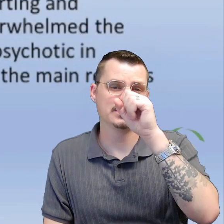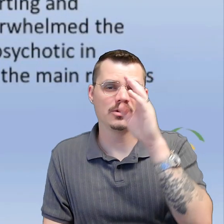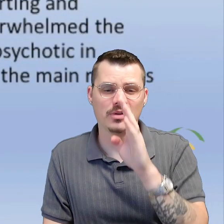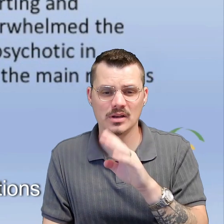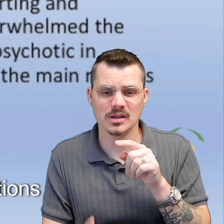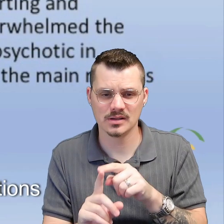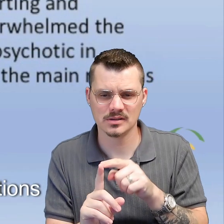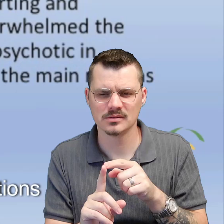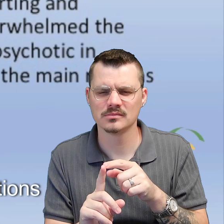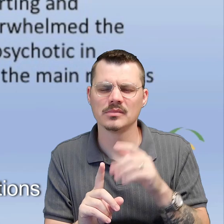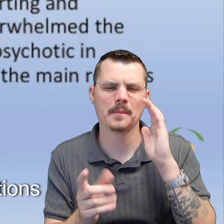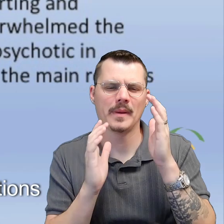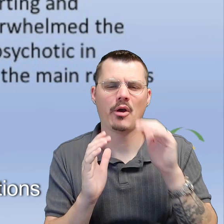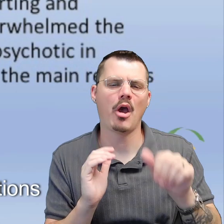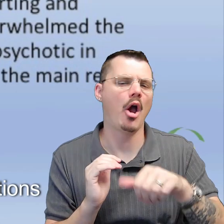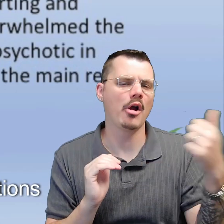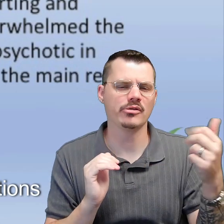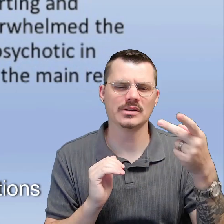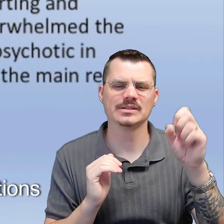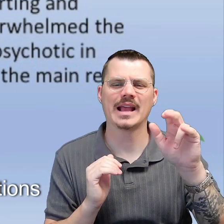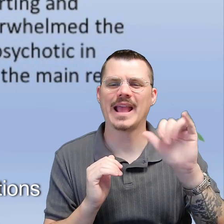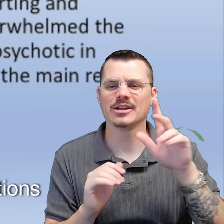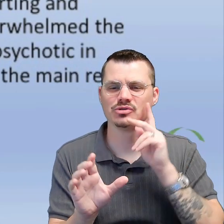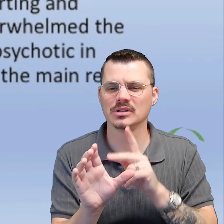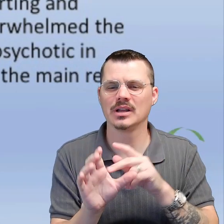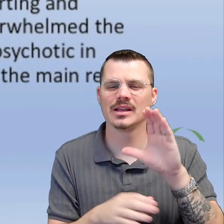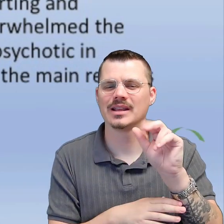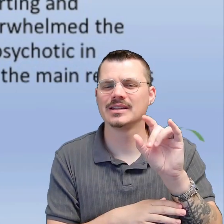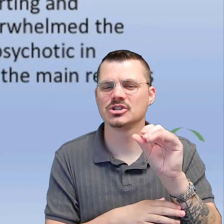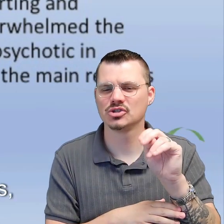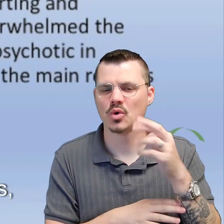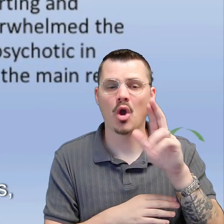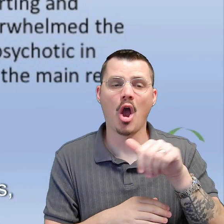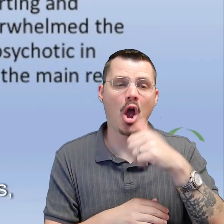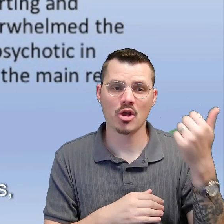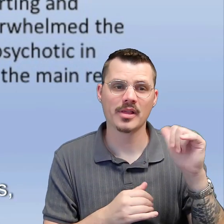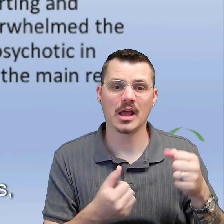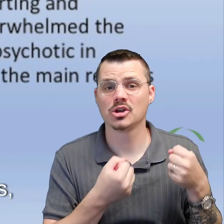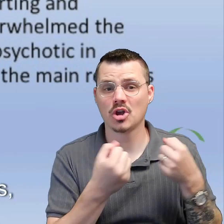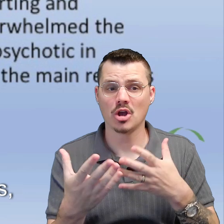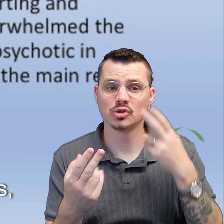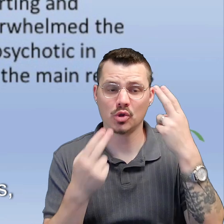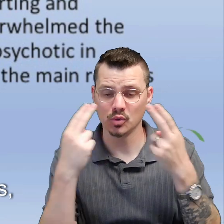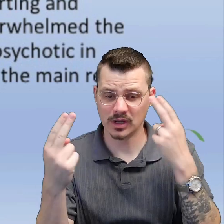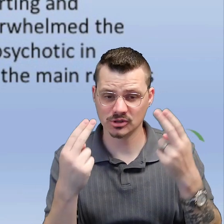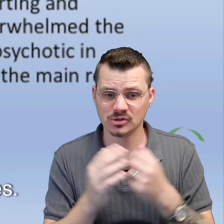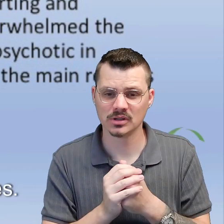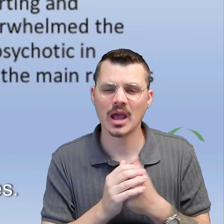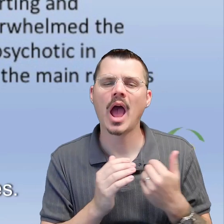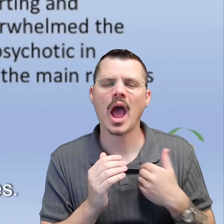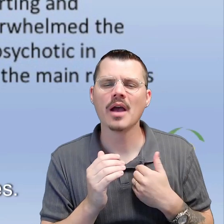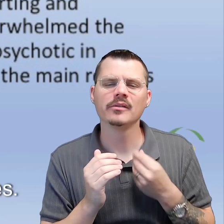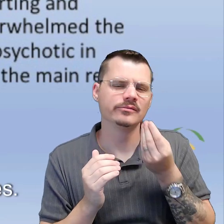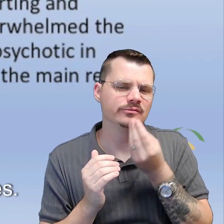Schizophrenia, as opposed to other psychiatric conditions or other conditions that cause hallucinations, has